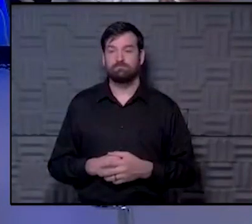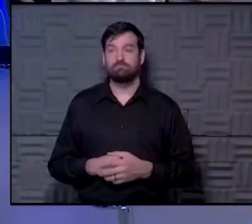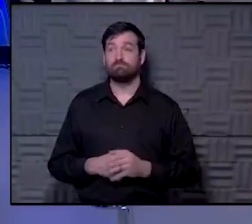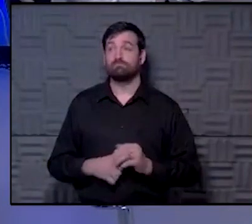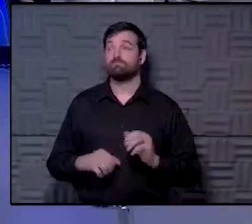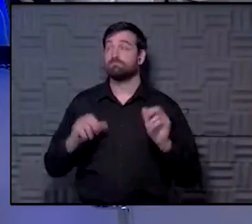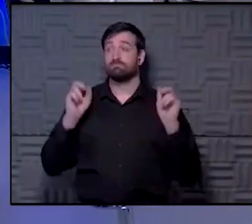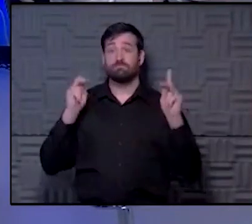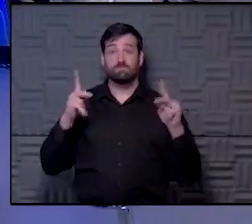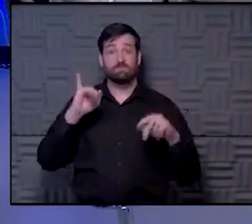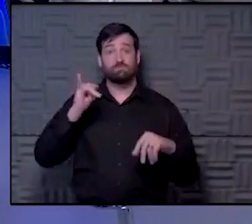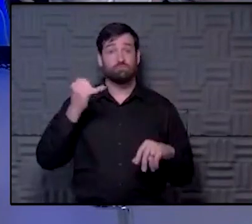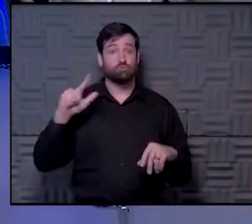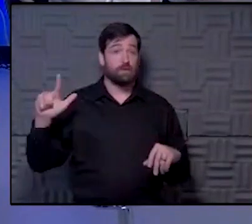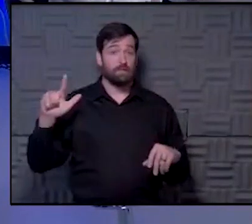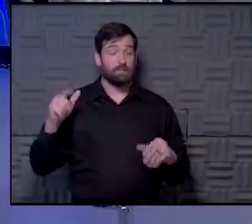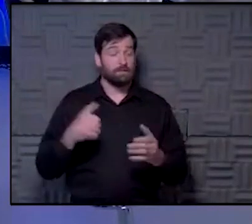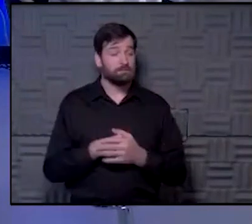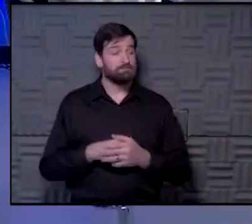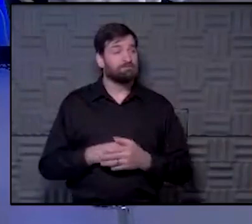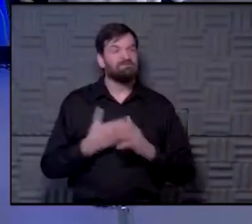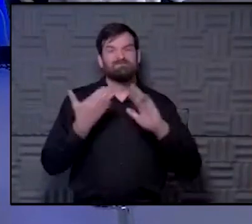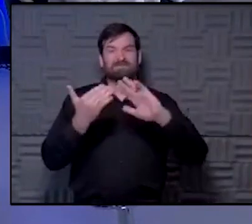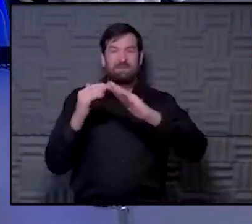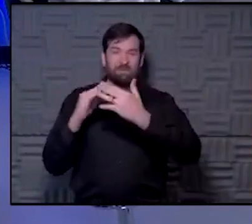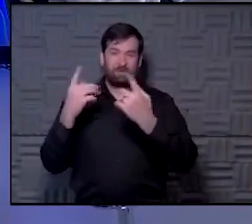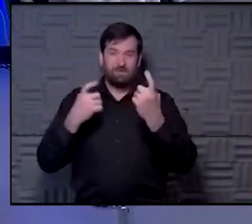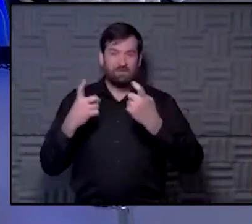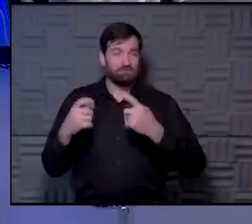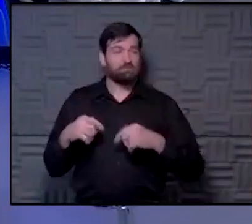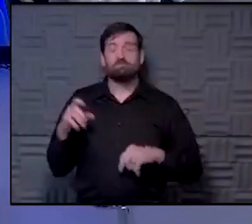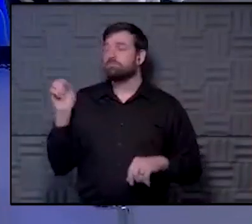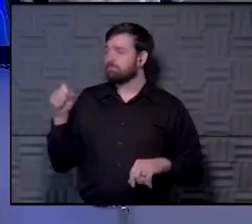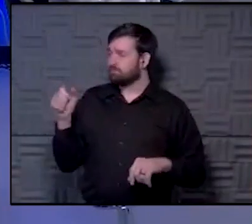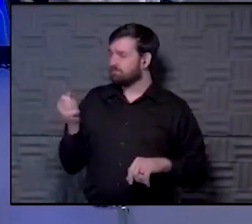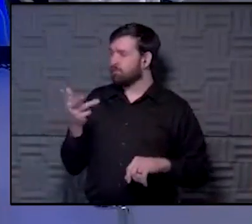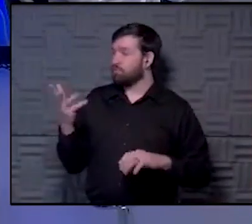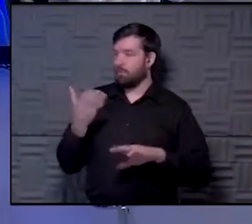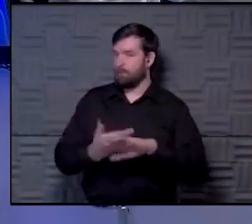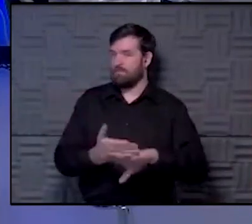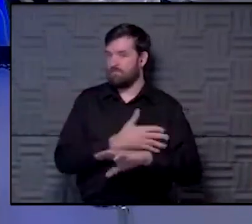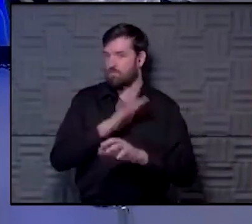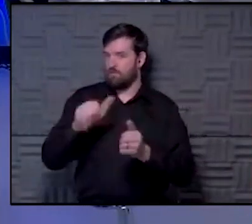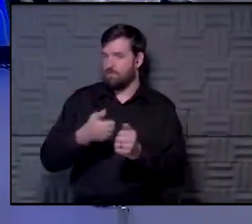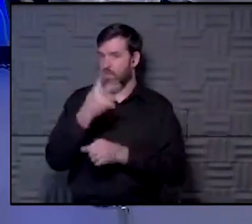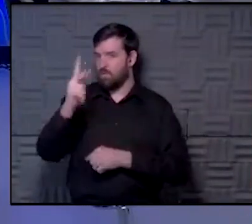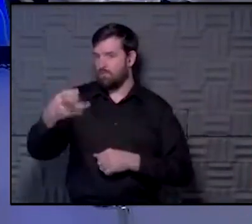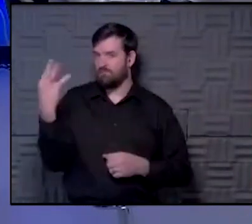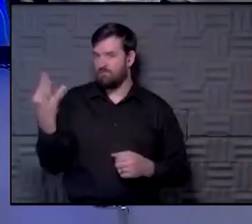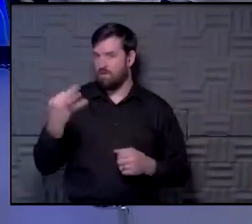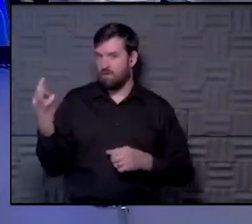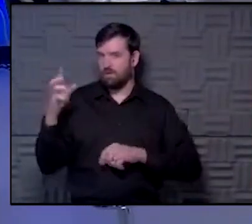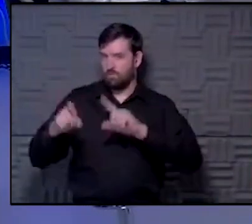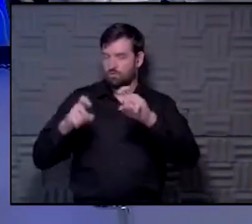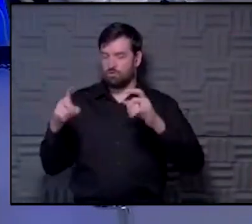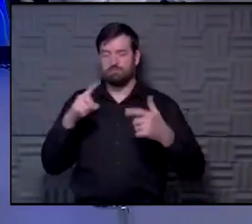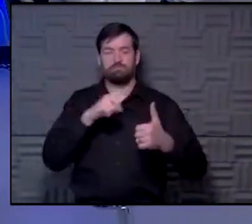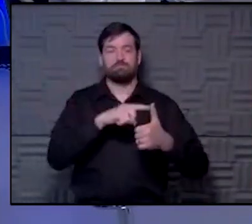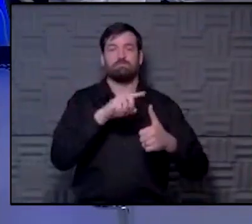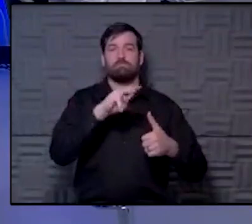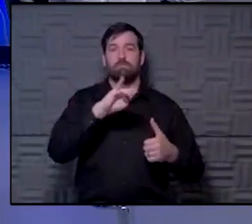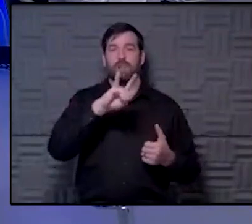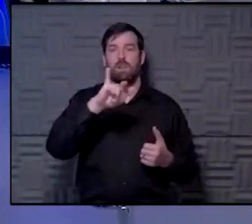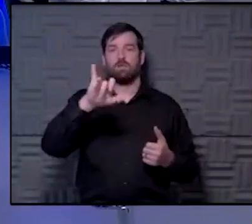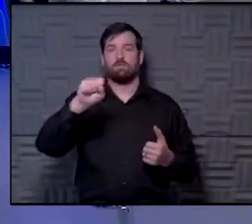Okay. Jill, let's get to some community questions this morning then. We have a few before we get to our follow-up Friday questions. Melissa wants to